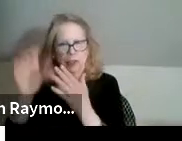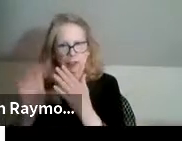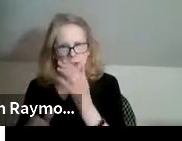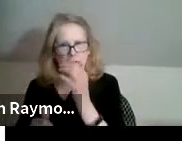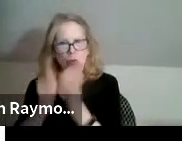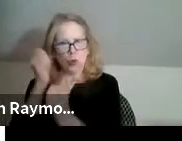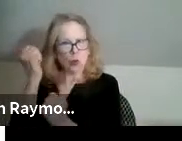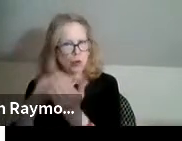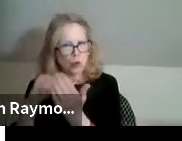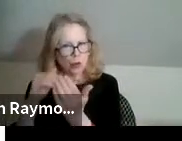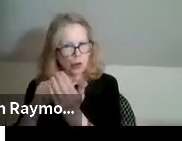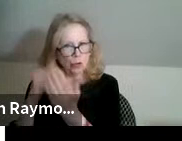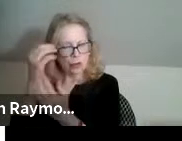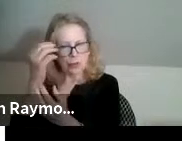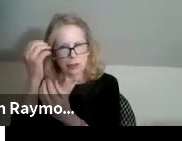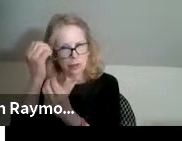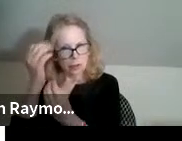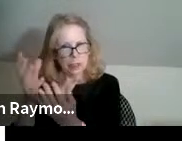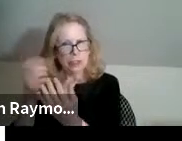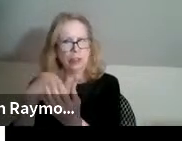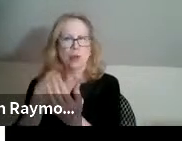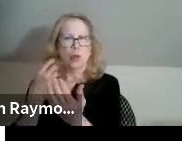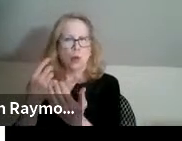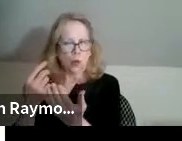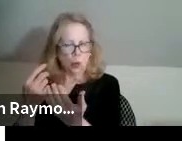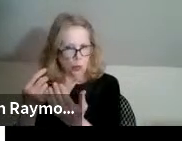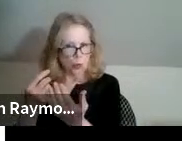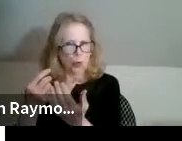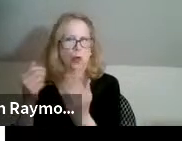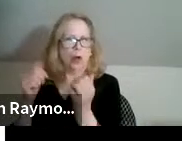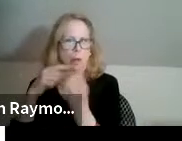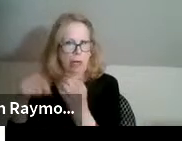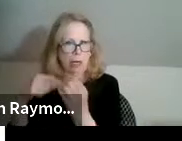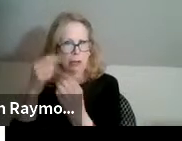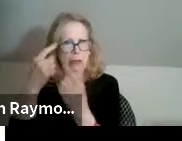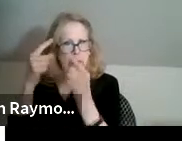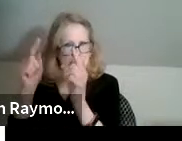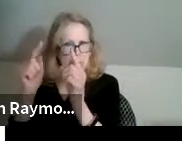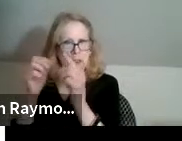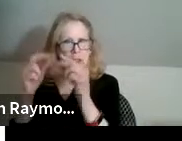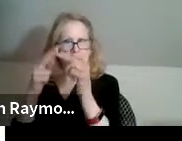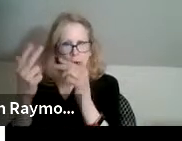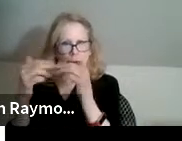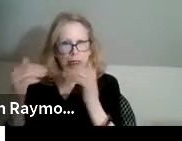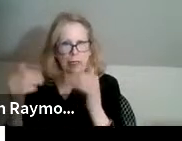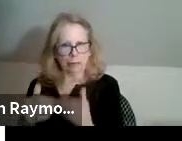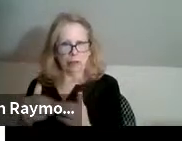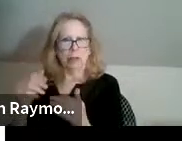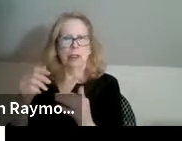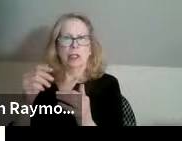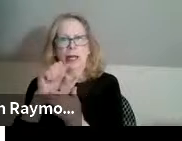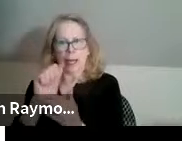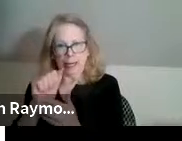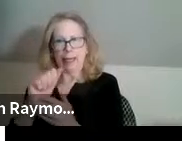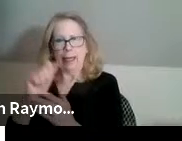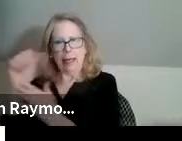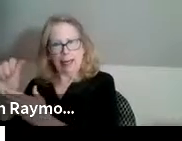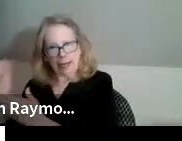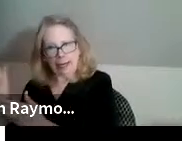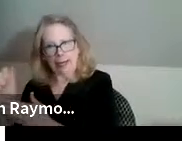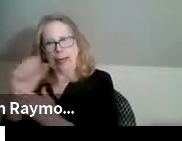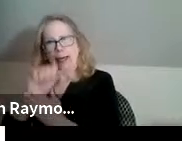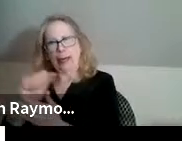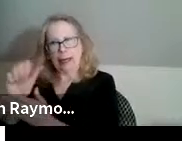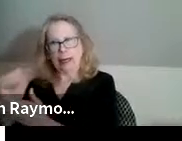common information that we face are these success criteria, which are in 3 levels: level A, AA, and AAA. What